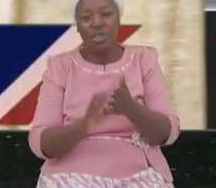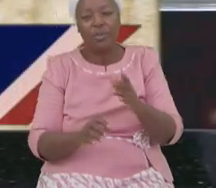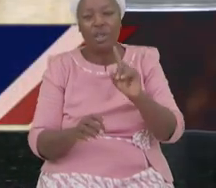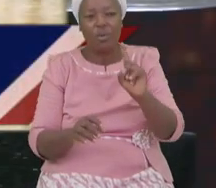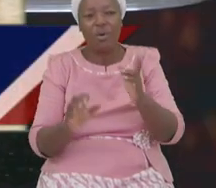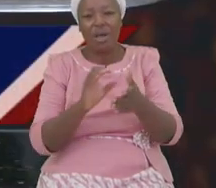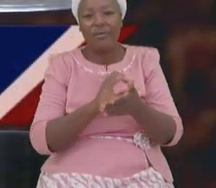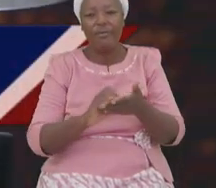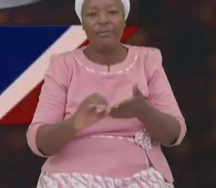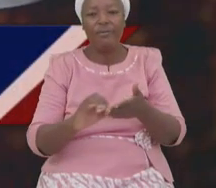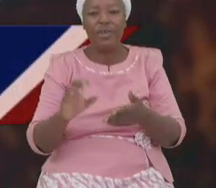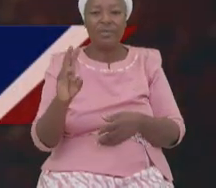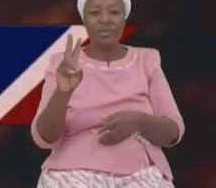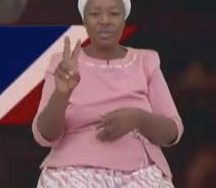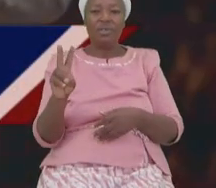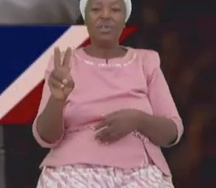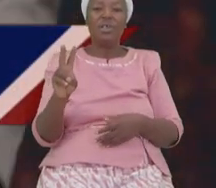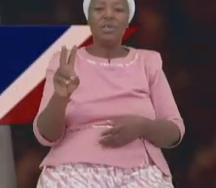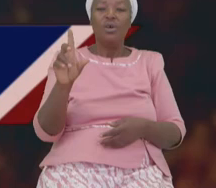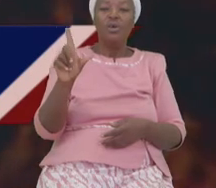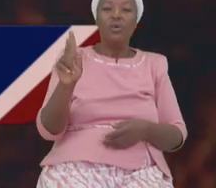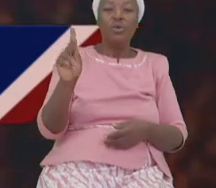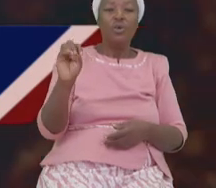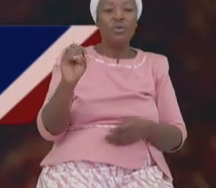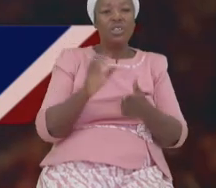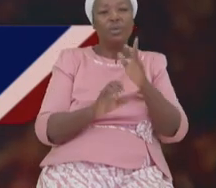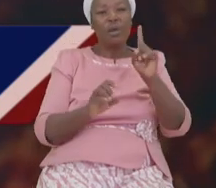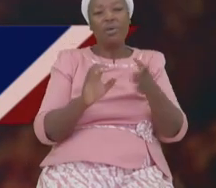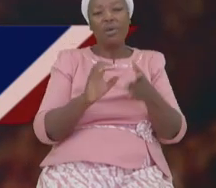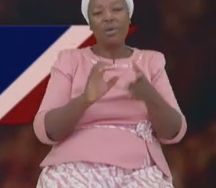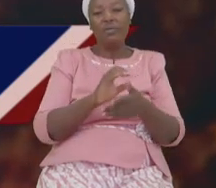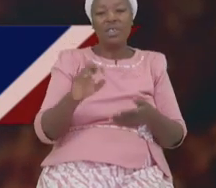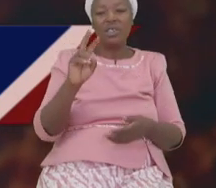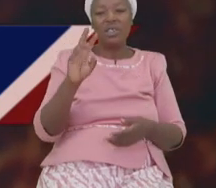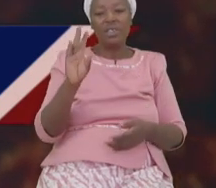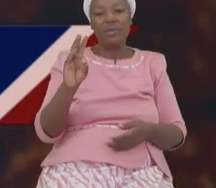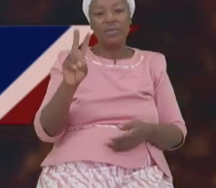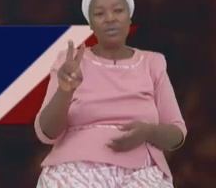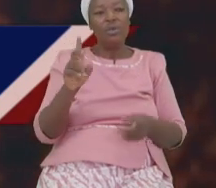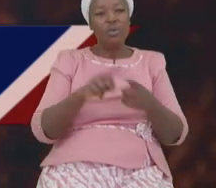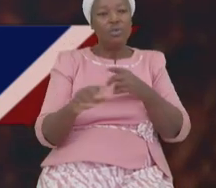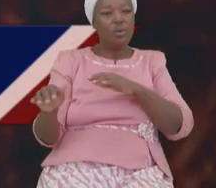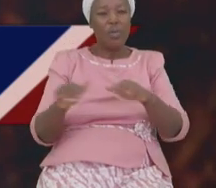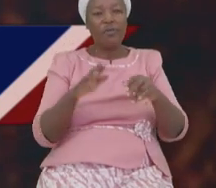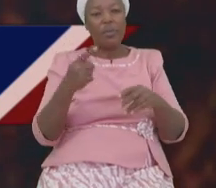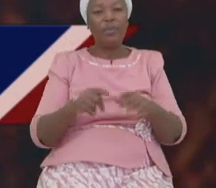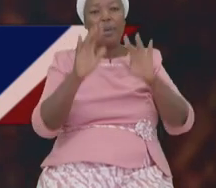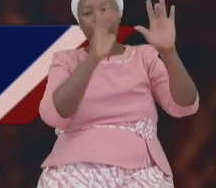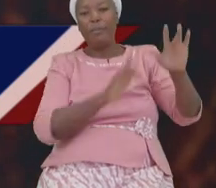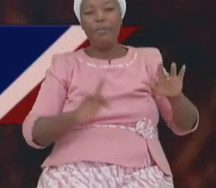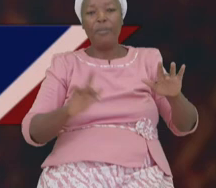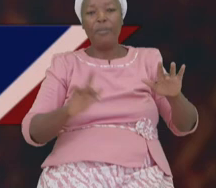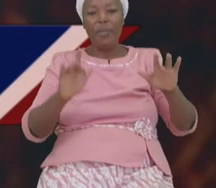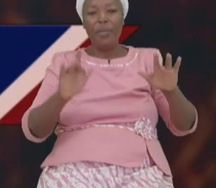verse 72. Luke chapter 1, verse 72. To perform the mercy promised to our